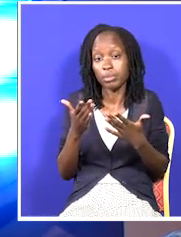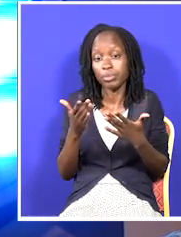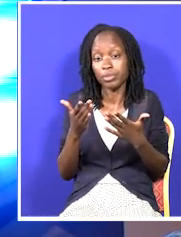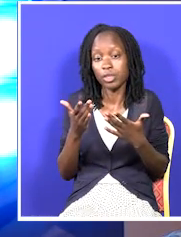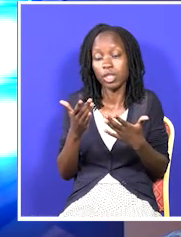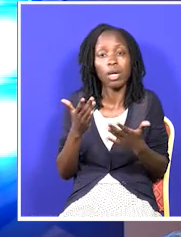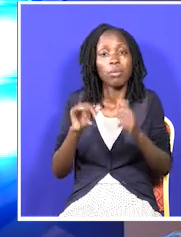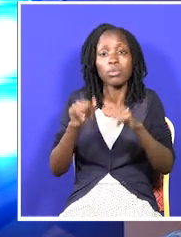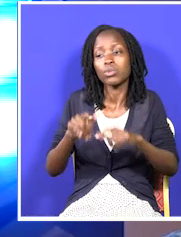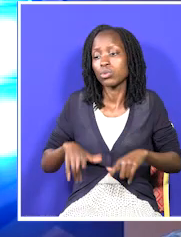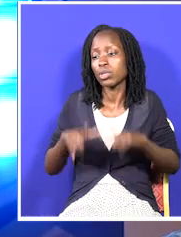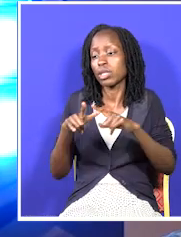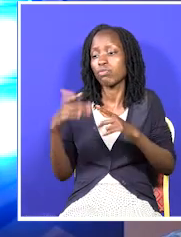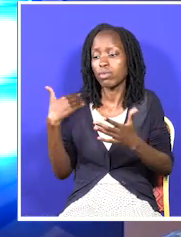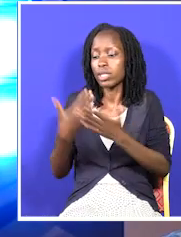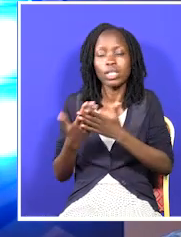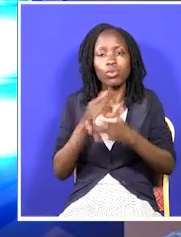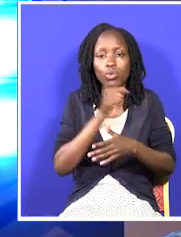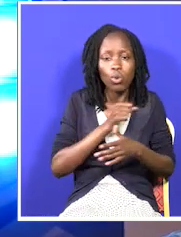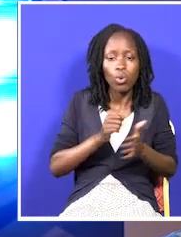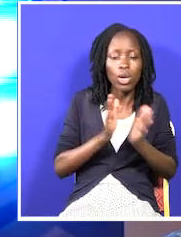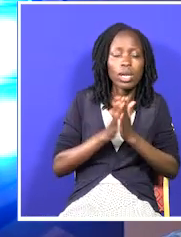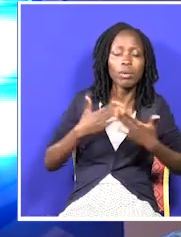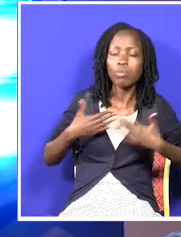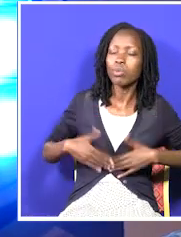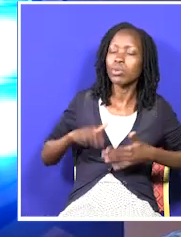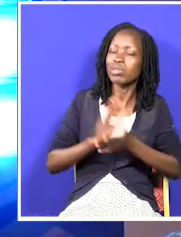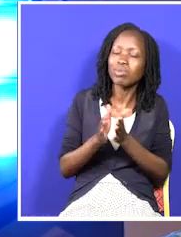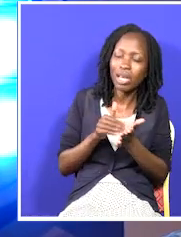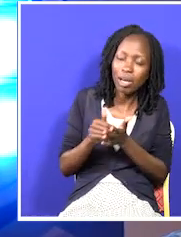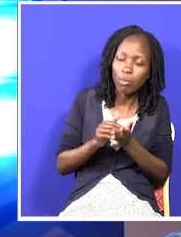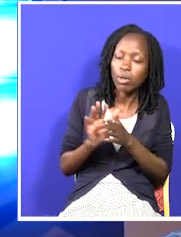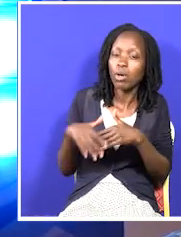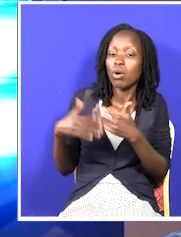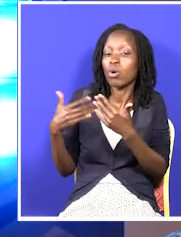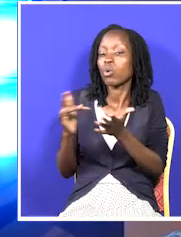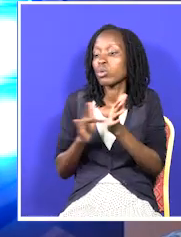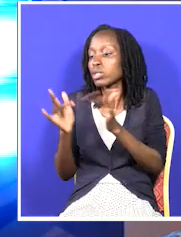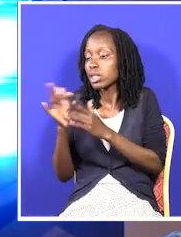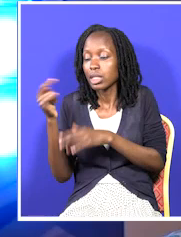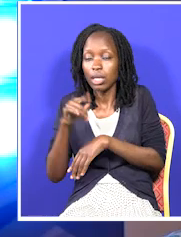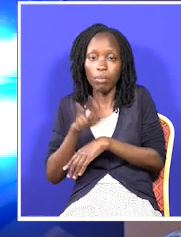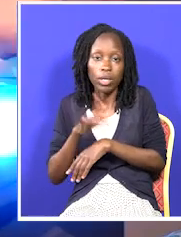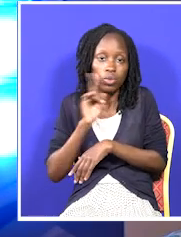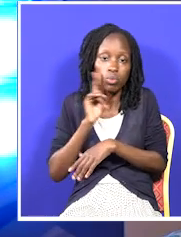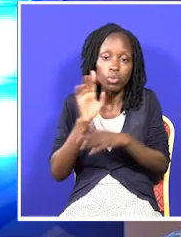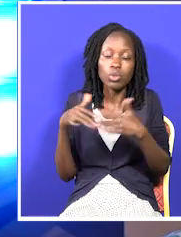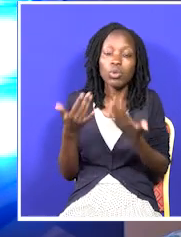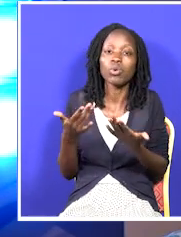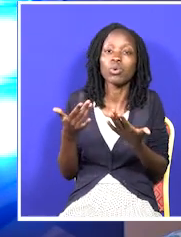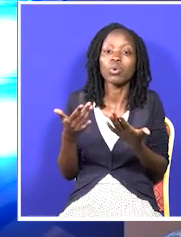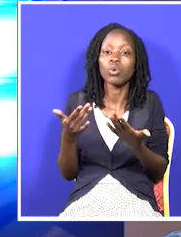until you may live in this world until you grow old and your body wears out. Or he might be coming tomorrow. Or